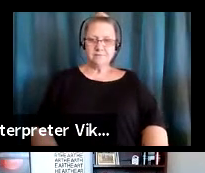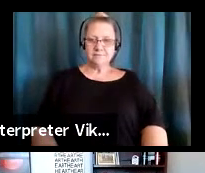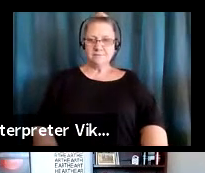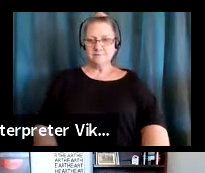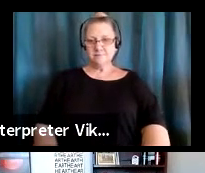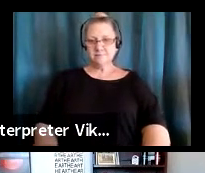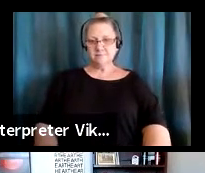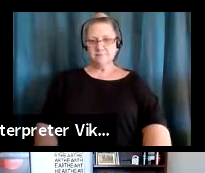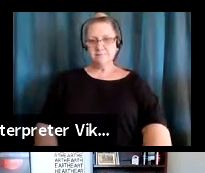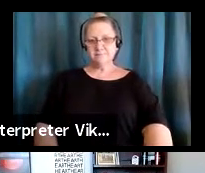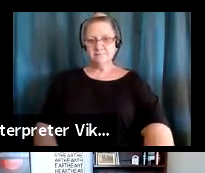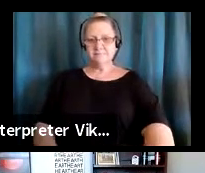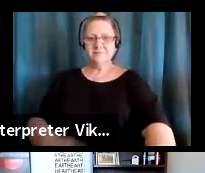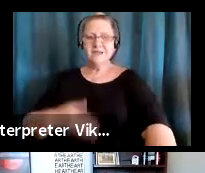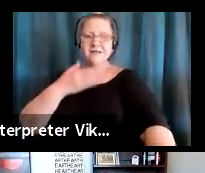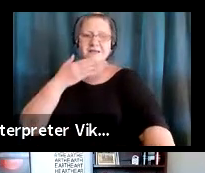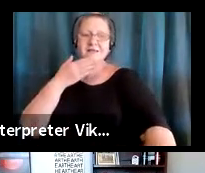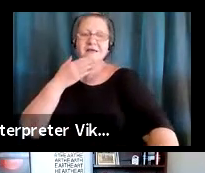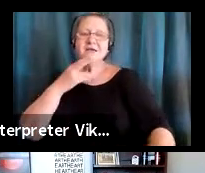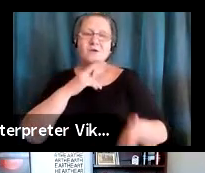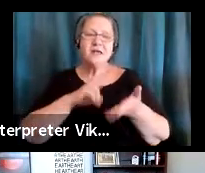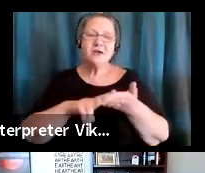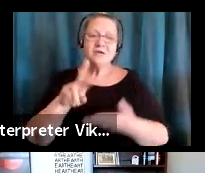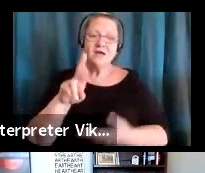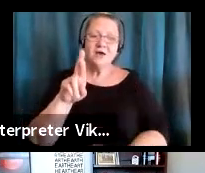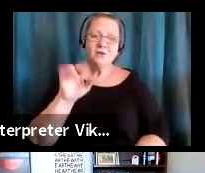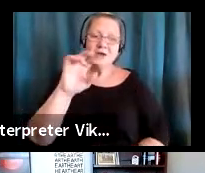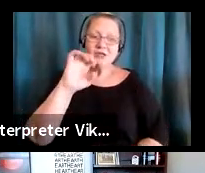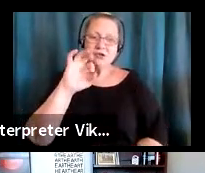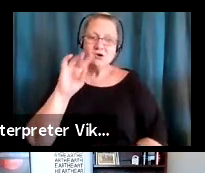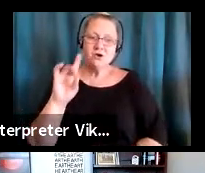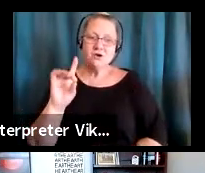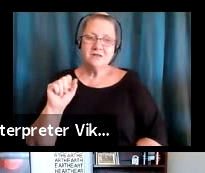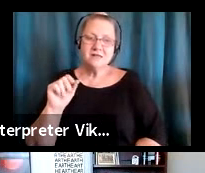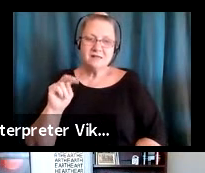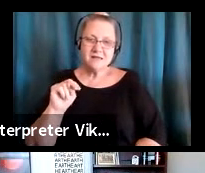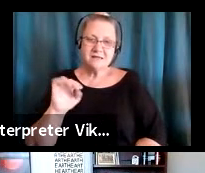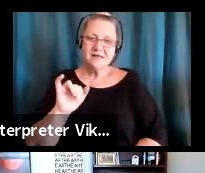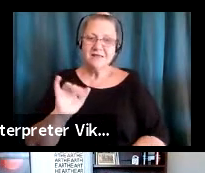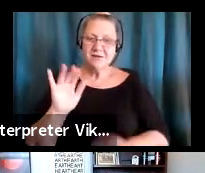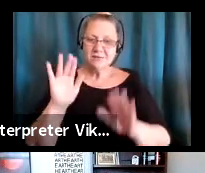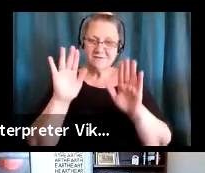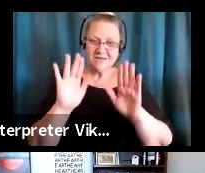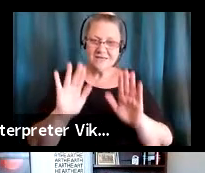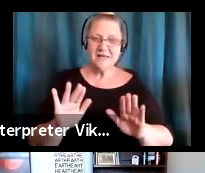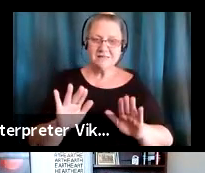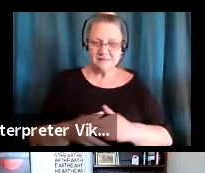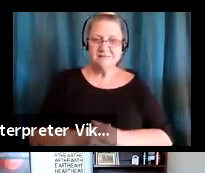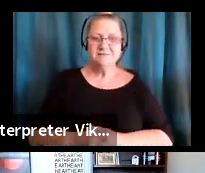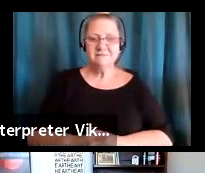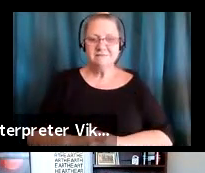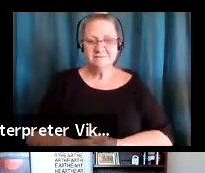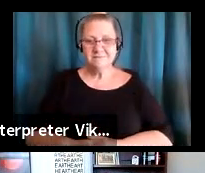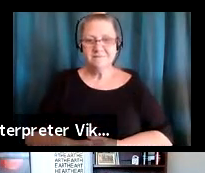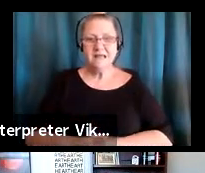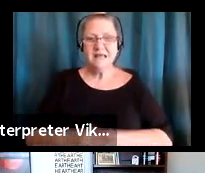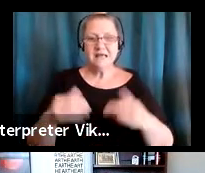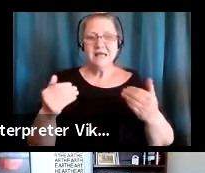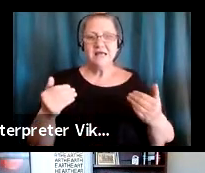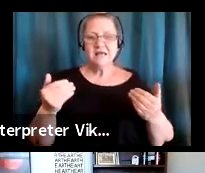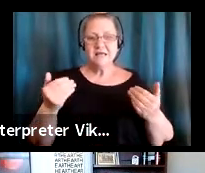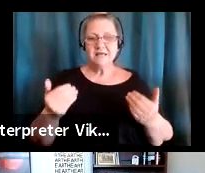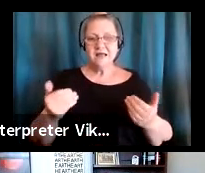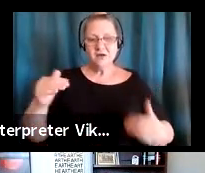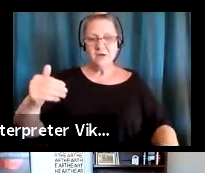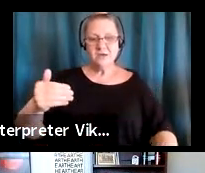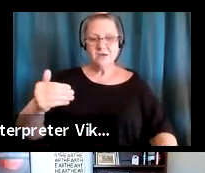Thank you so much, Secretary Richardson. That was really fantastic. And I want to now